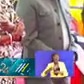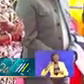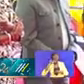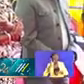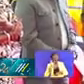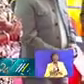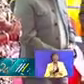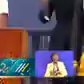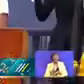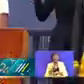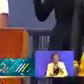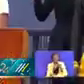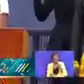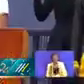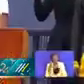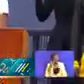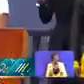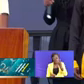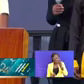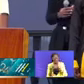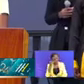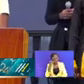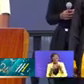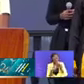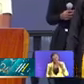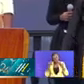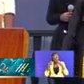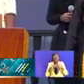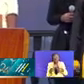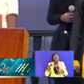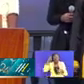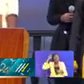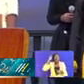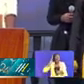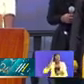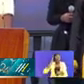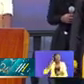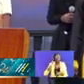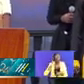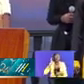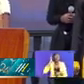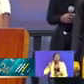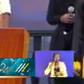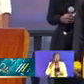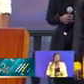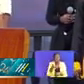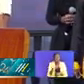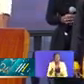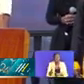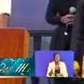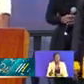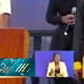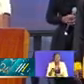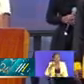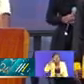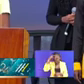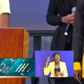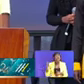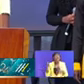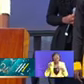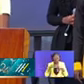church will be on fire whatever we have been waiting for will be there because it takes a